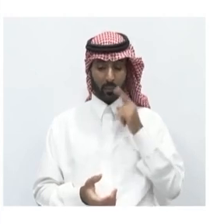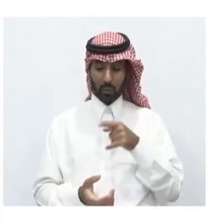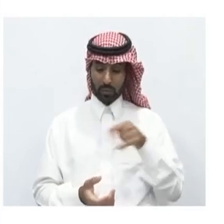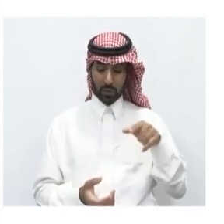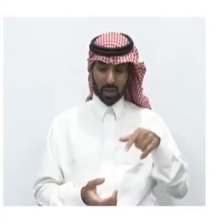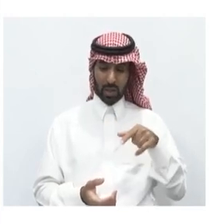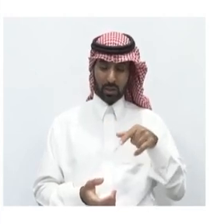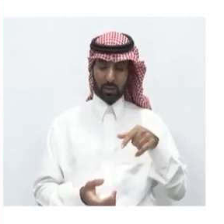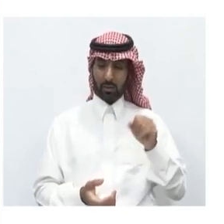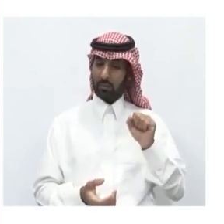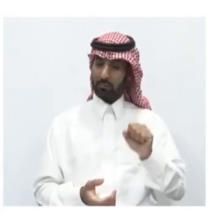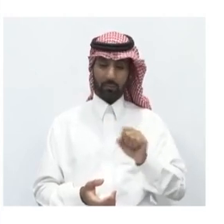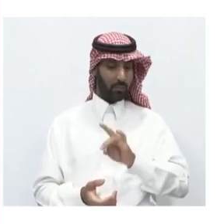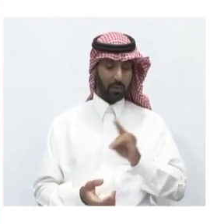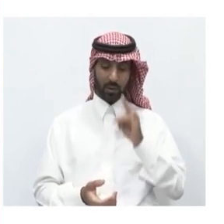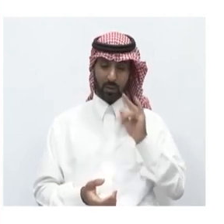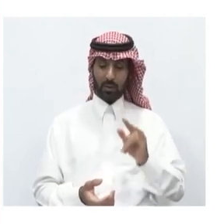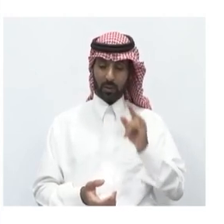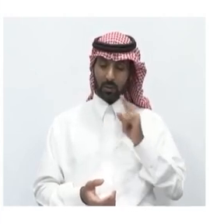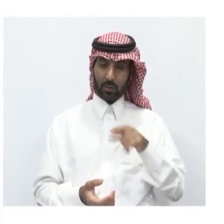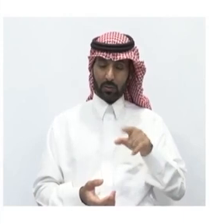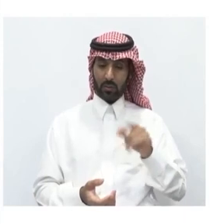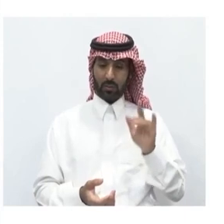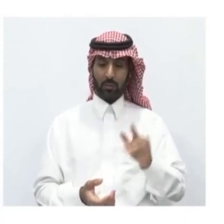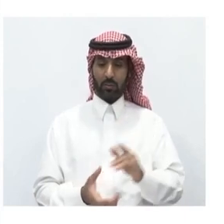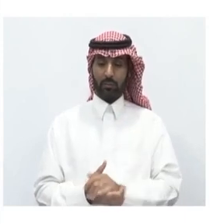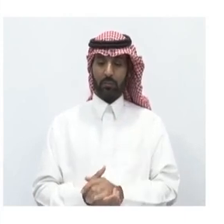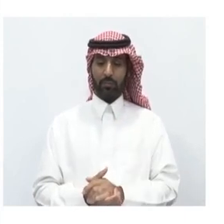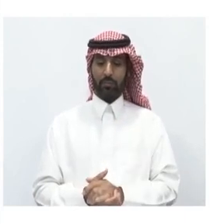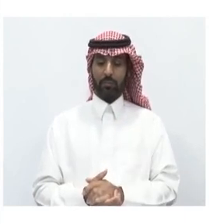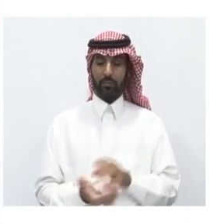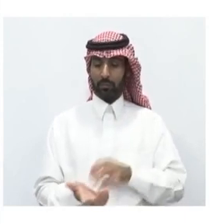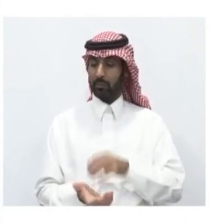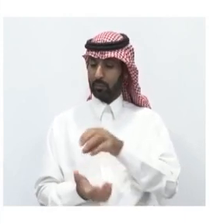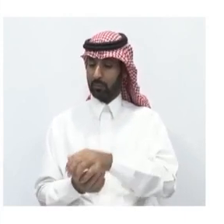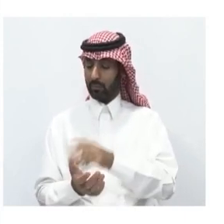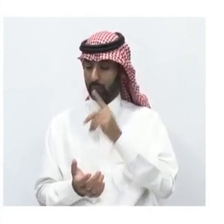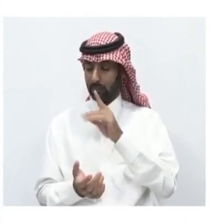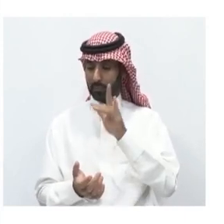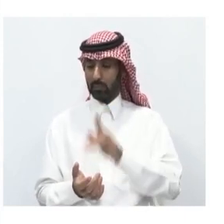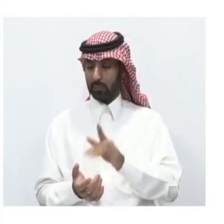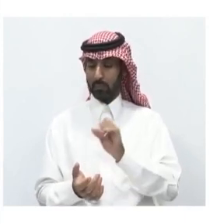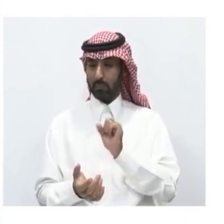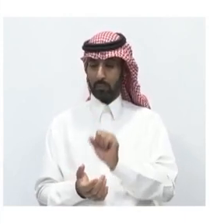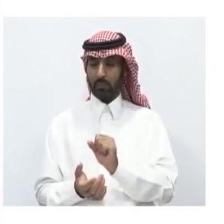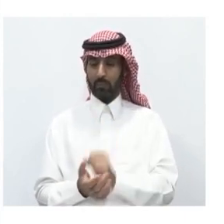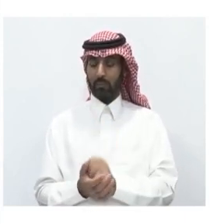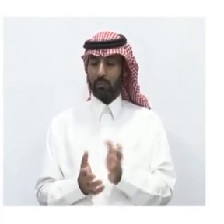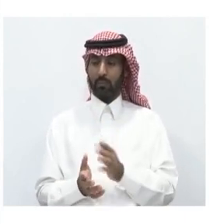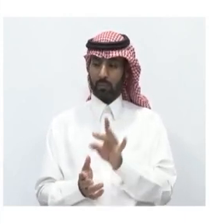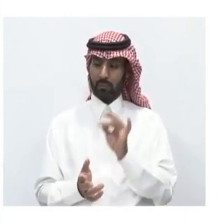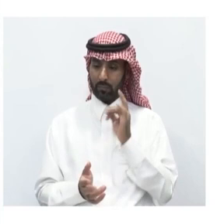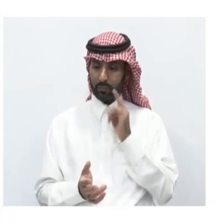seat from the beginning. He was at the wrong seat to begin with. He moves to his assigned seat, which is the one